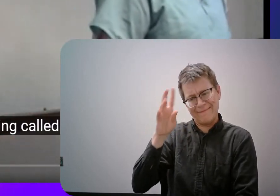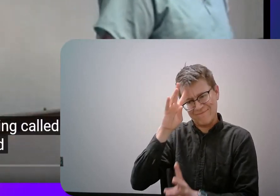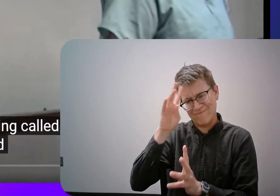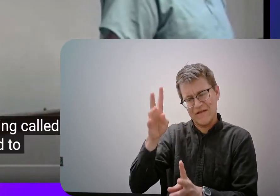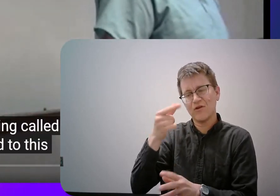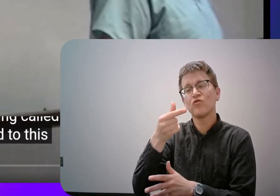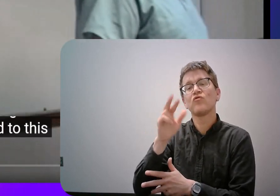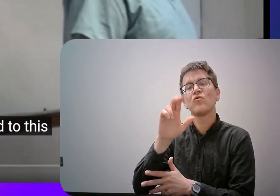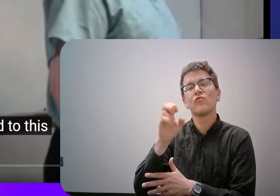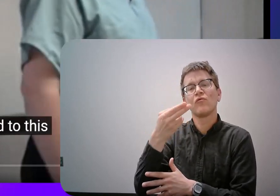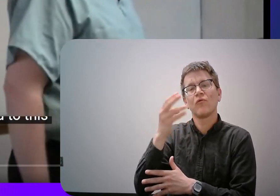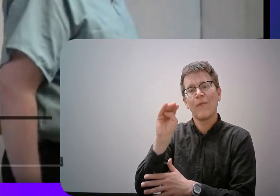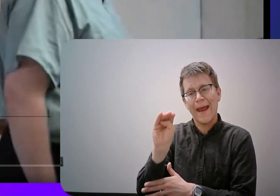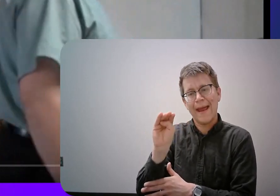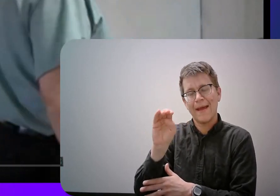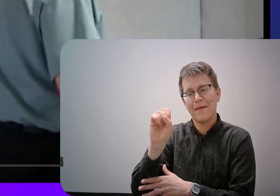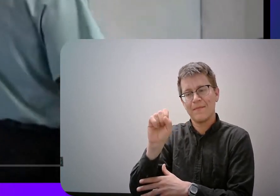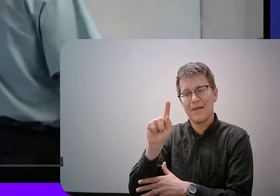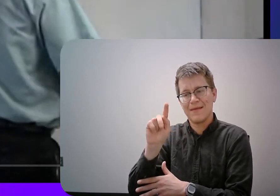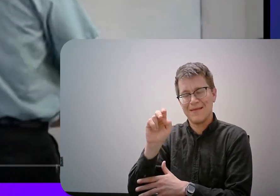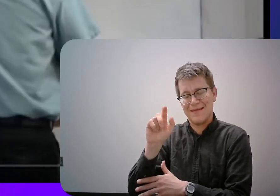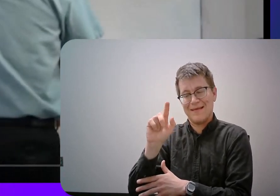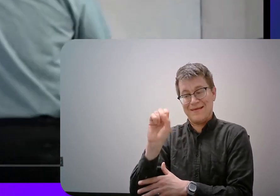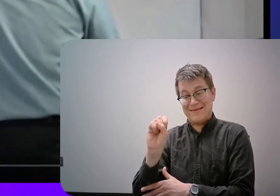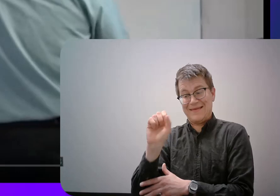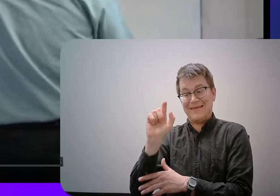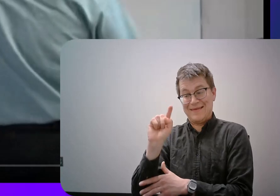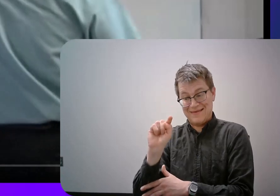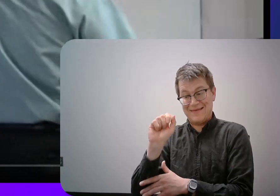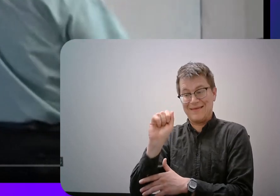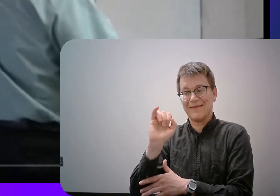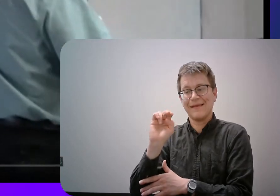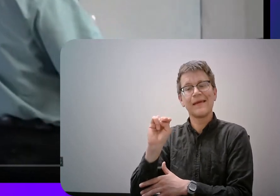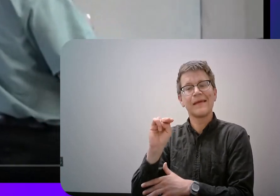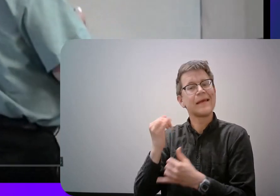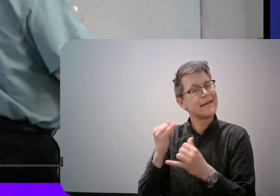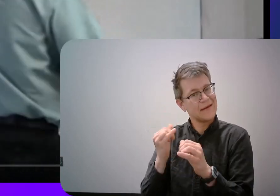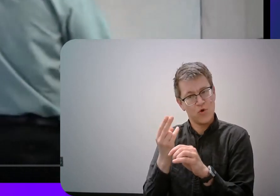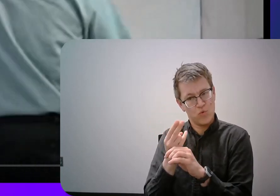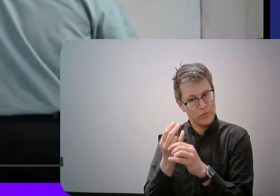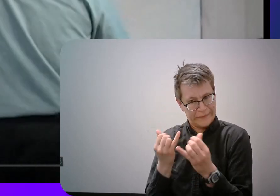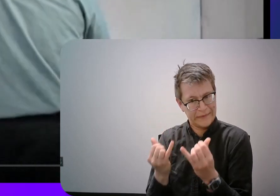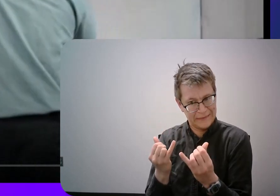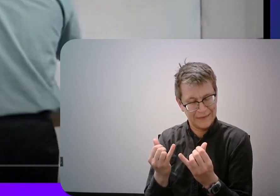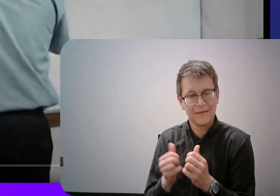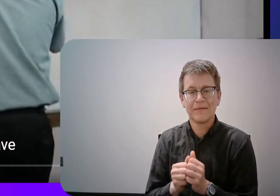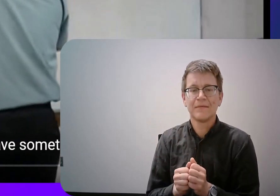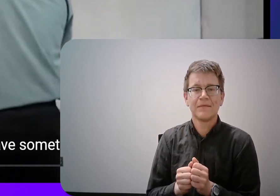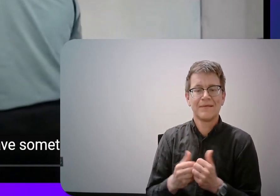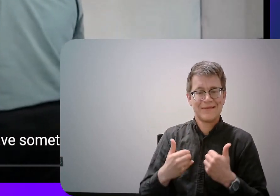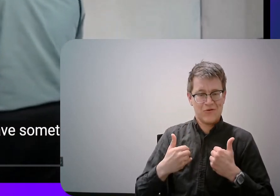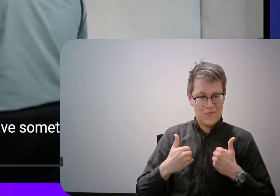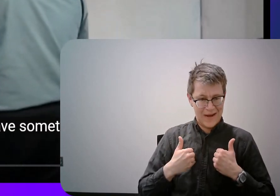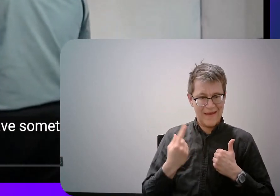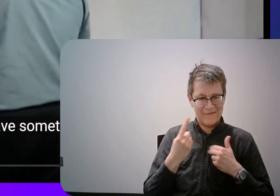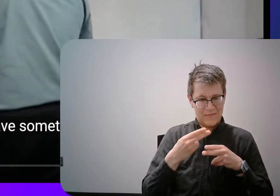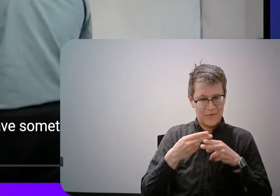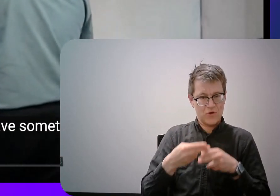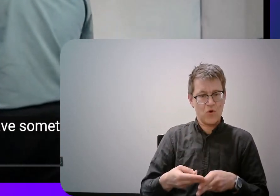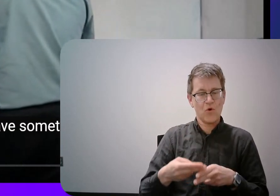is still used to this day. Okay? So, Graham stain. So we have something